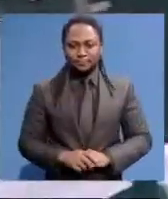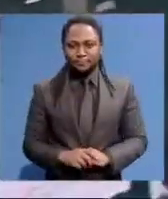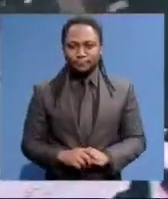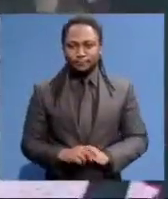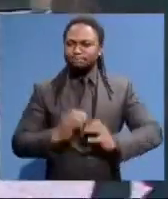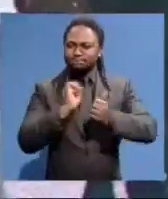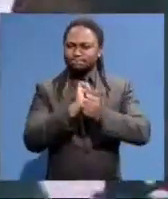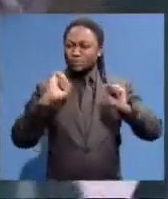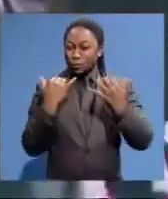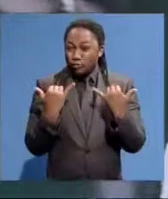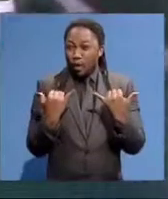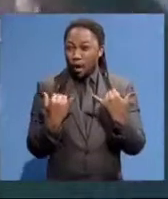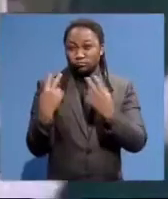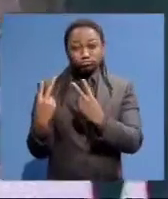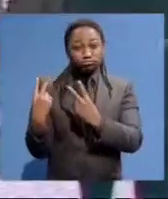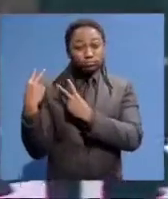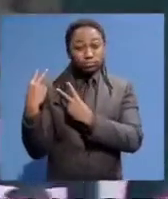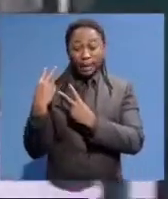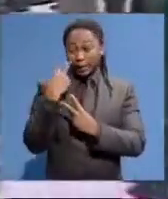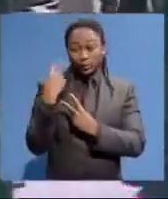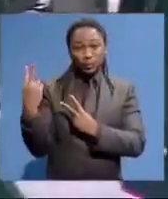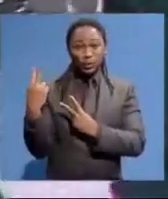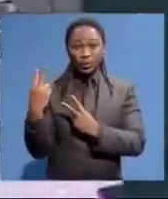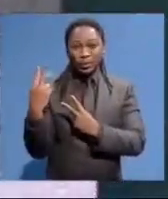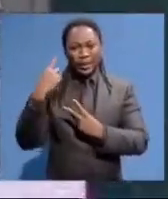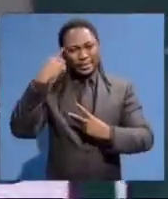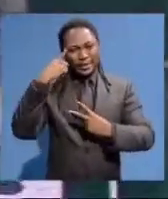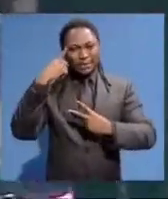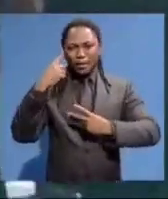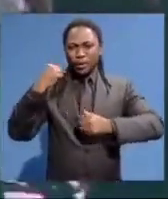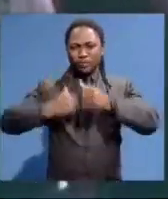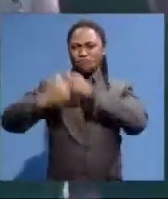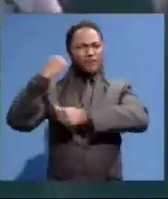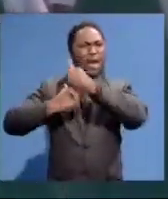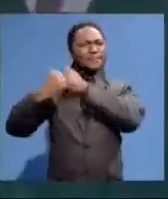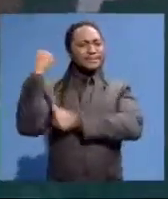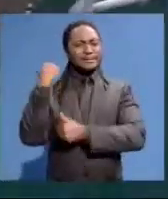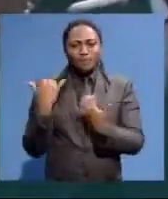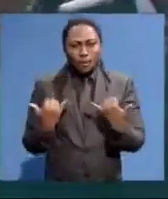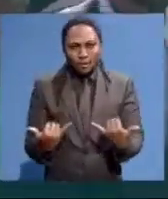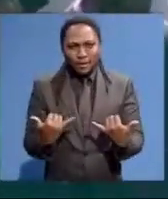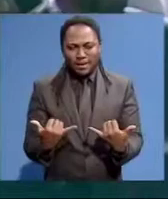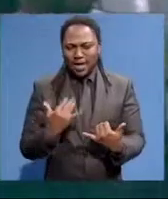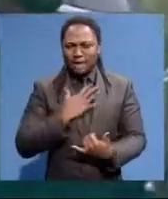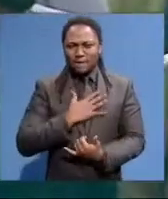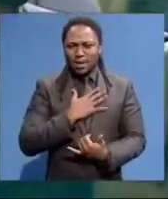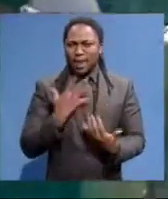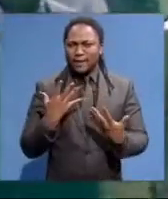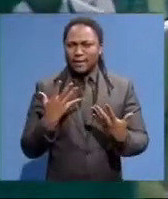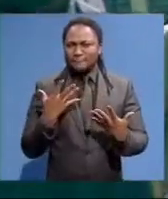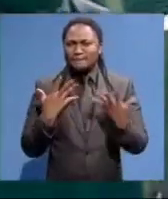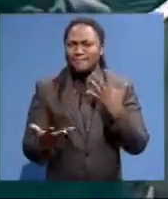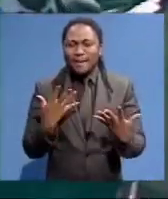know, when I look at those visuals, I wish we could have been reversing those for now, you know. Yes. It feels like we could